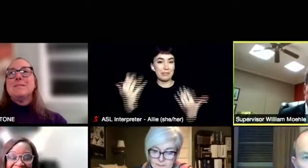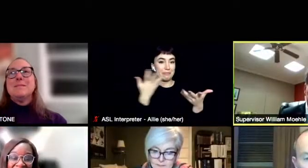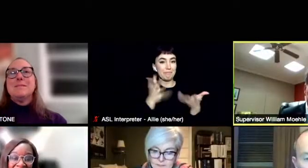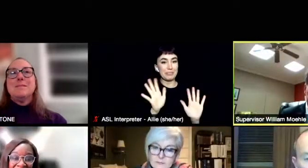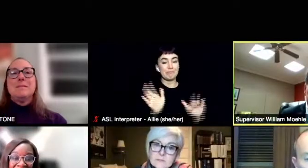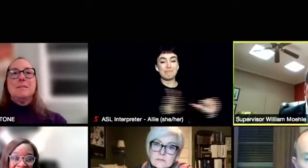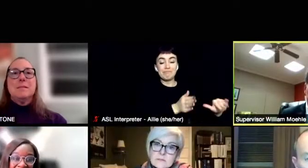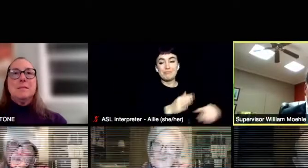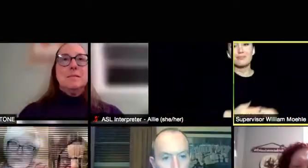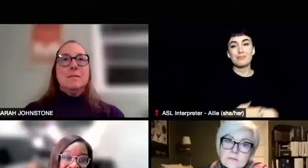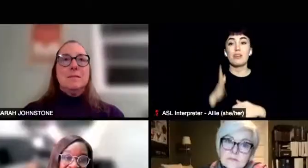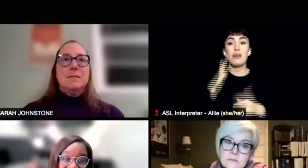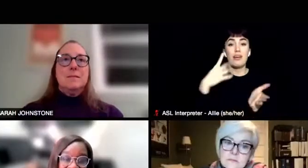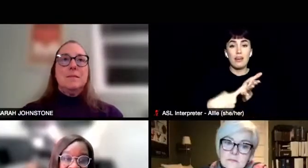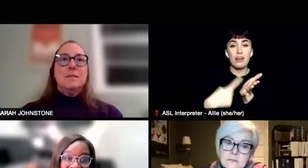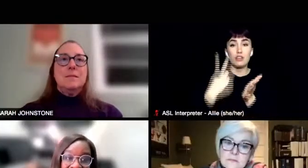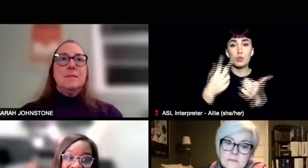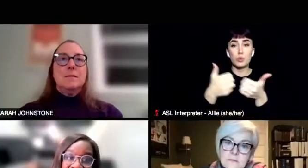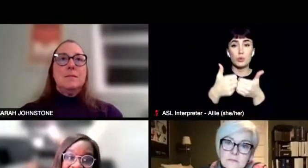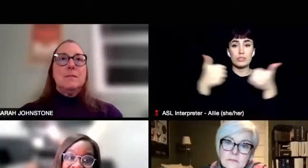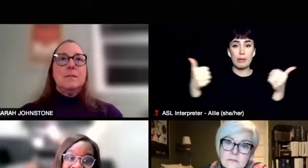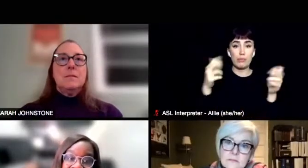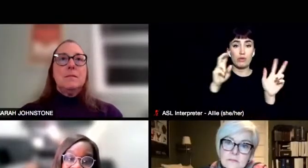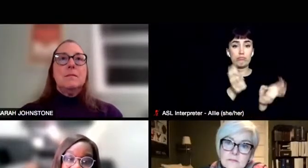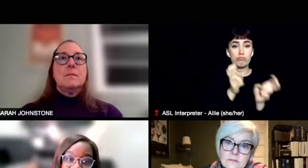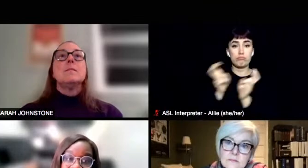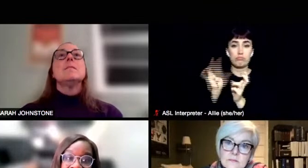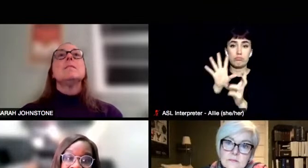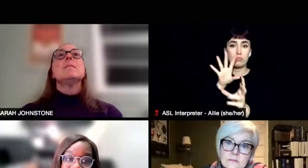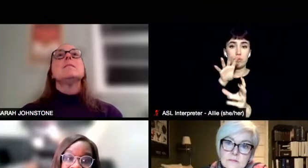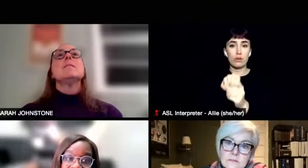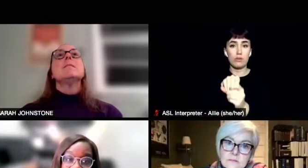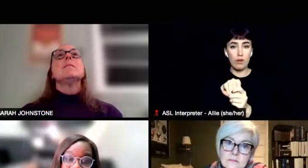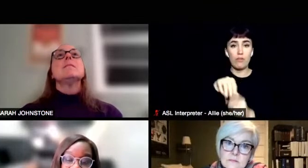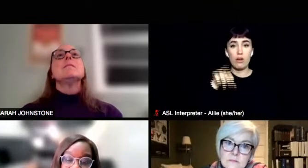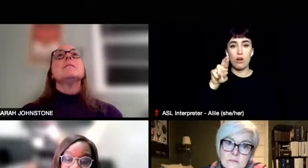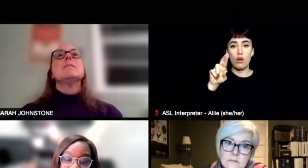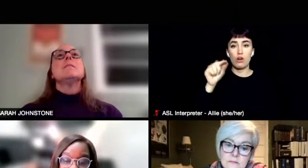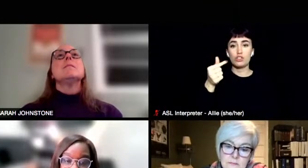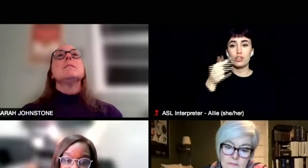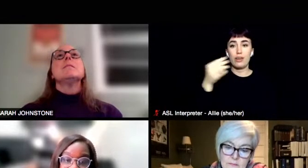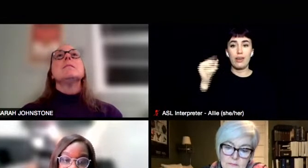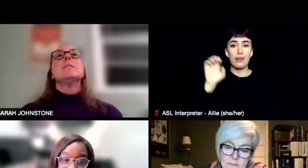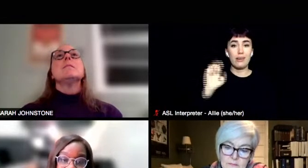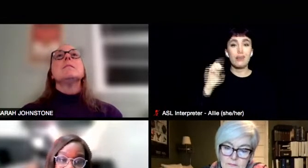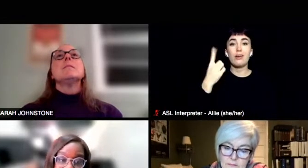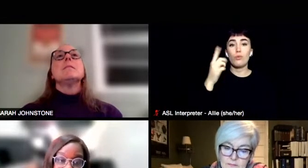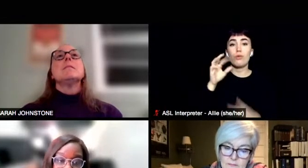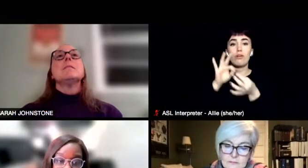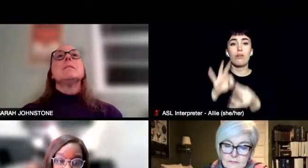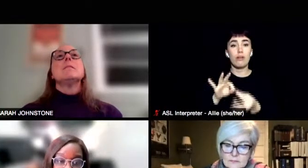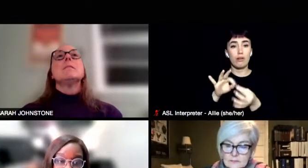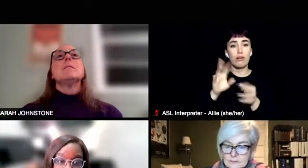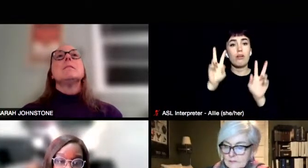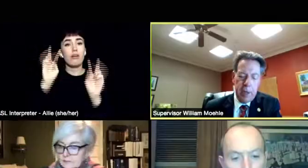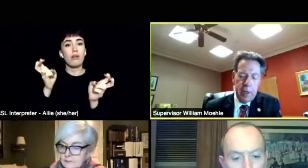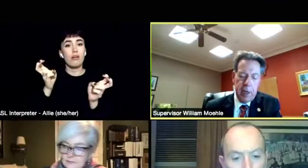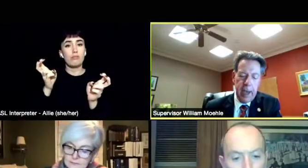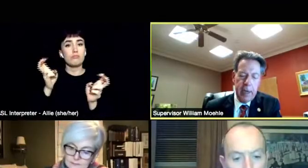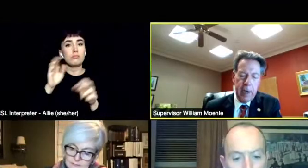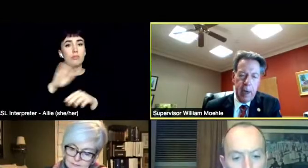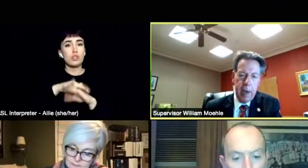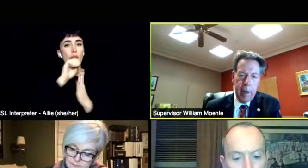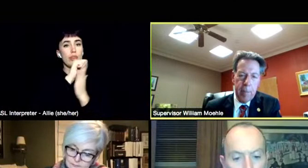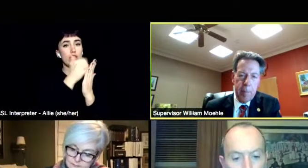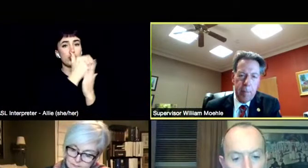I discussed 2 separate matters involving RG&E. One relates to the matter that's on our agenda